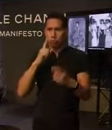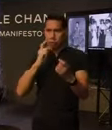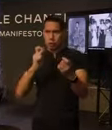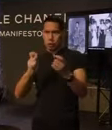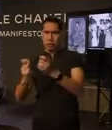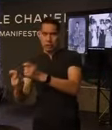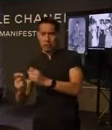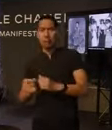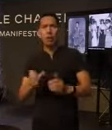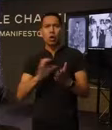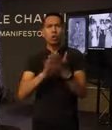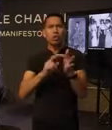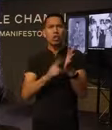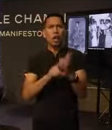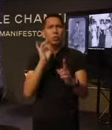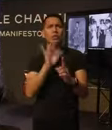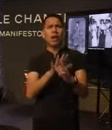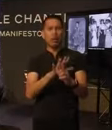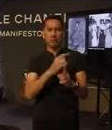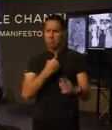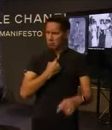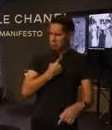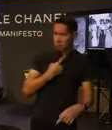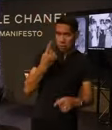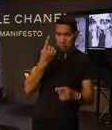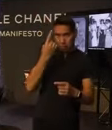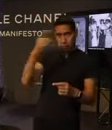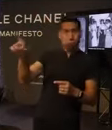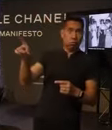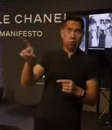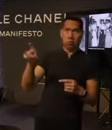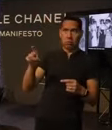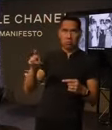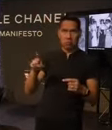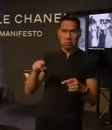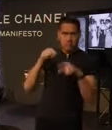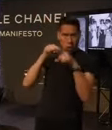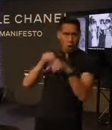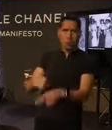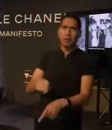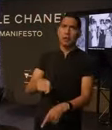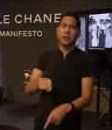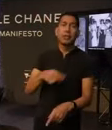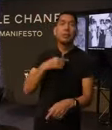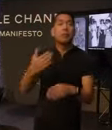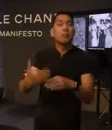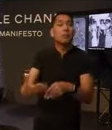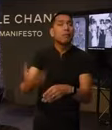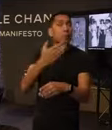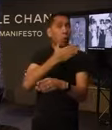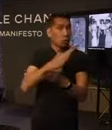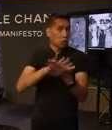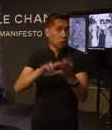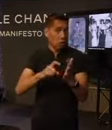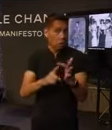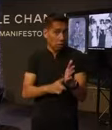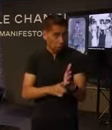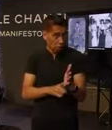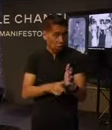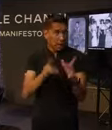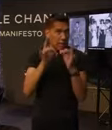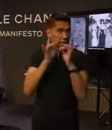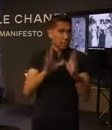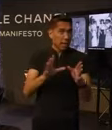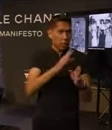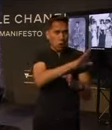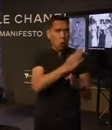personally was very much against dressing in that particular way. But before Chanel really started her